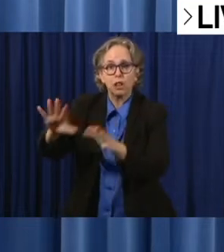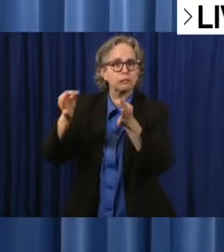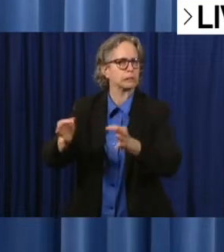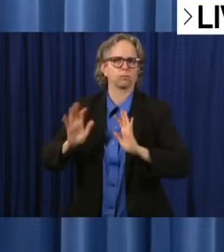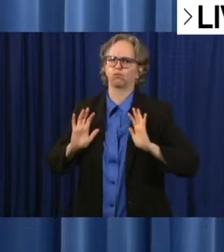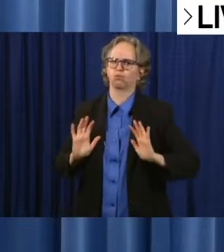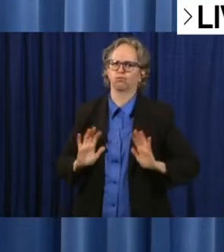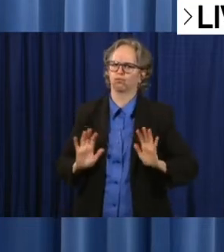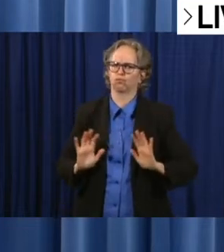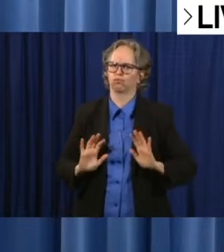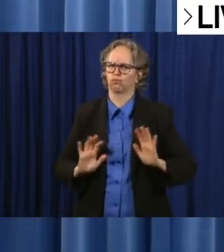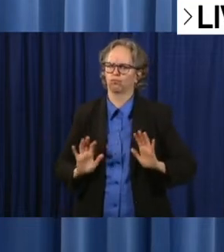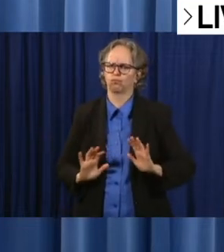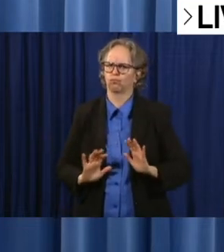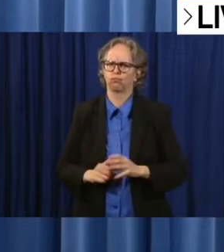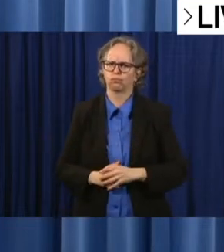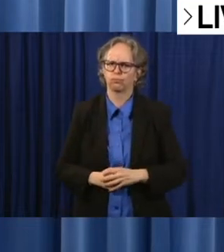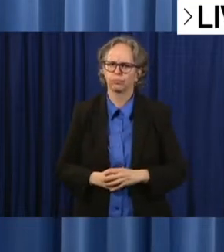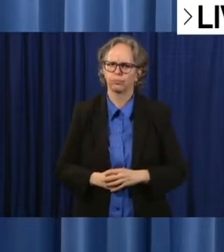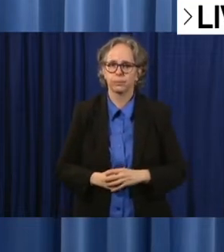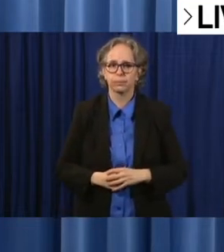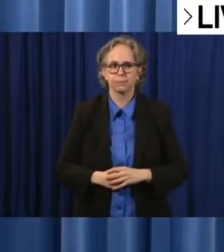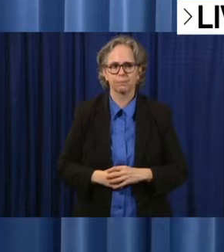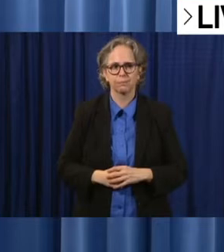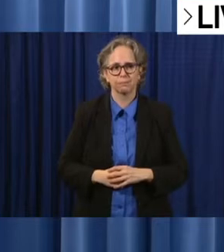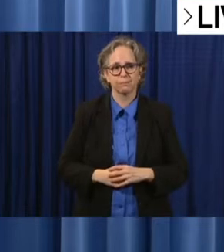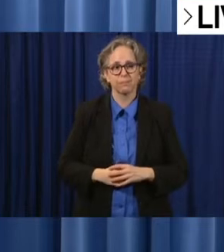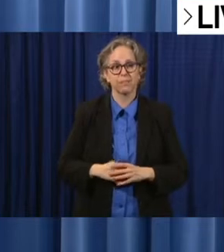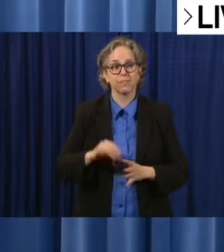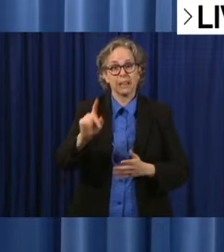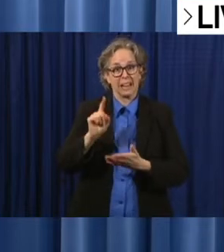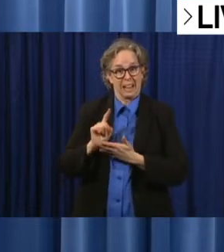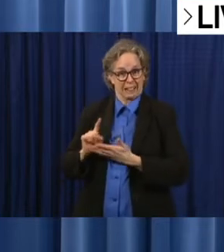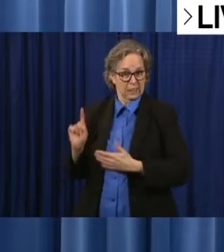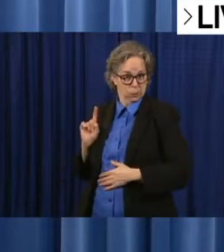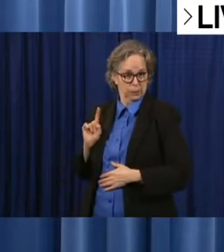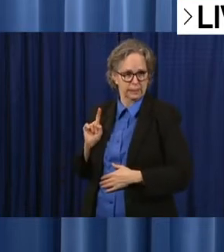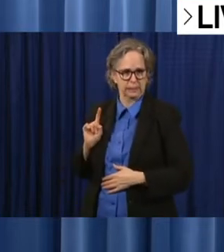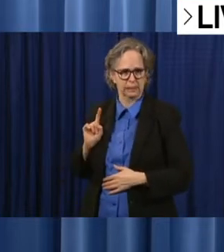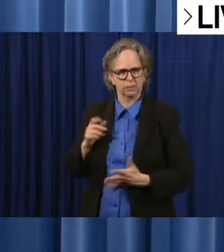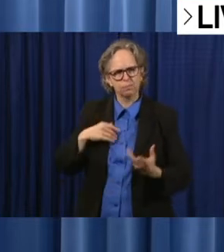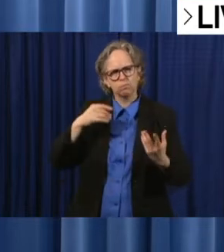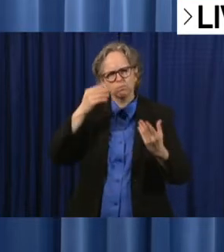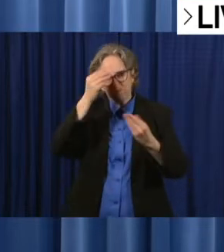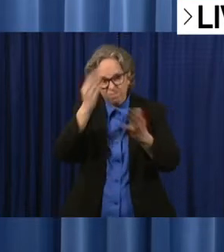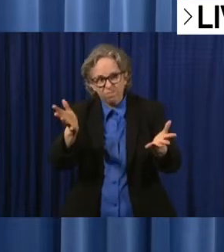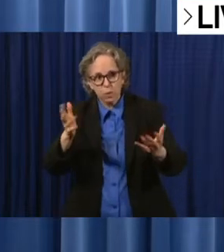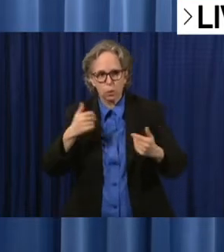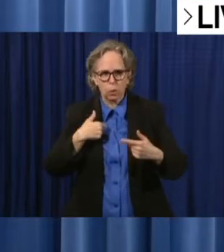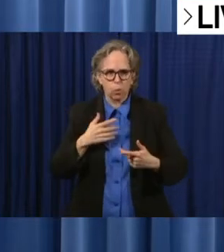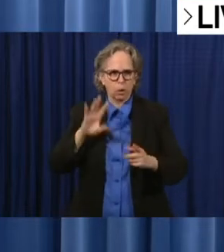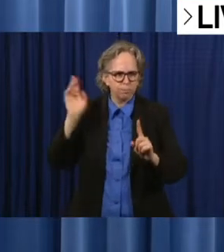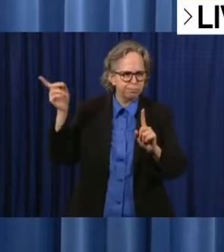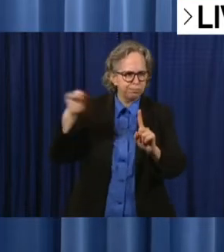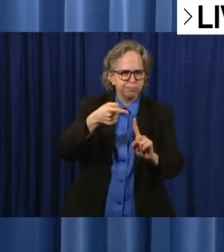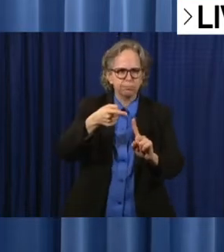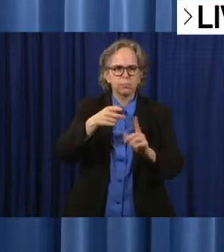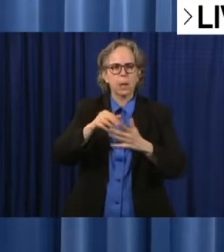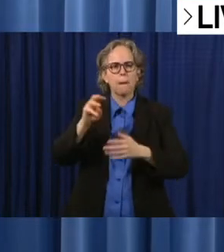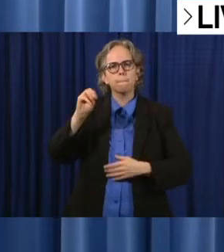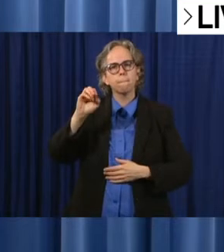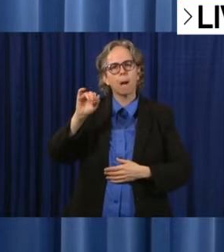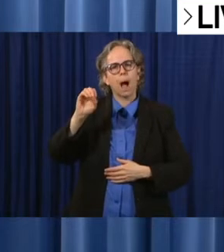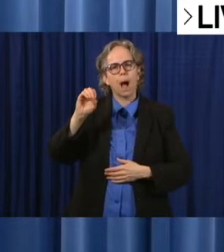rules. Last week we talked about that we would be focusing on the work of our minority health